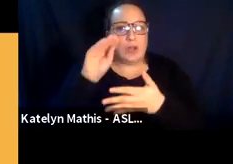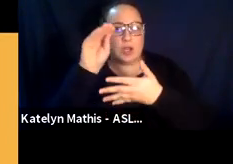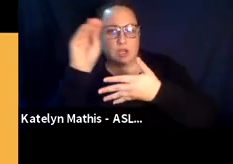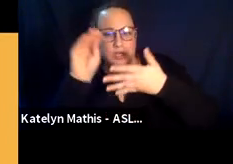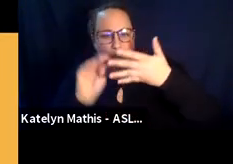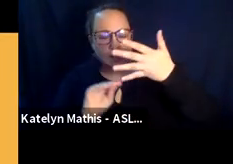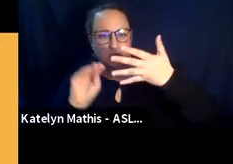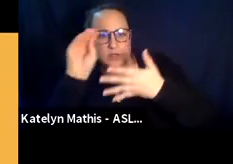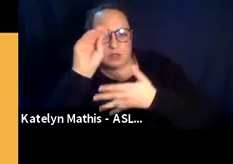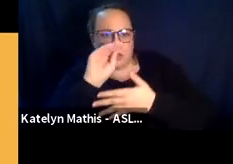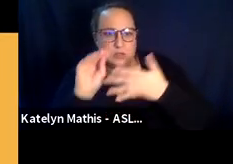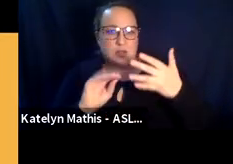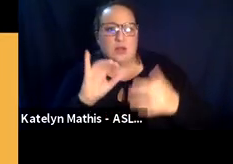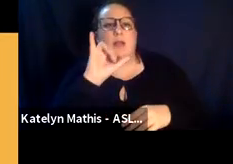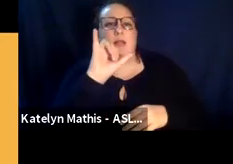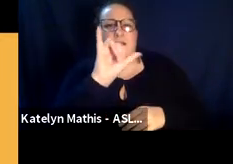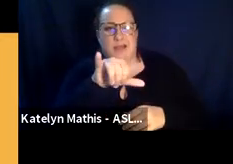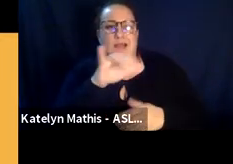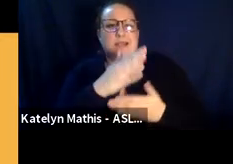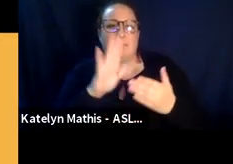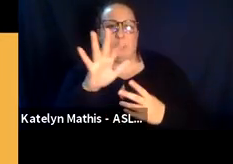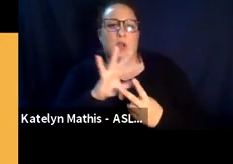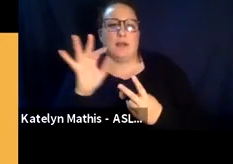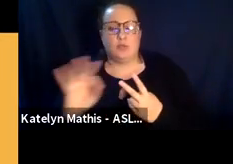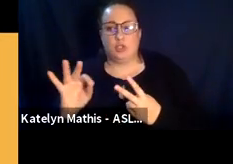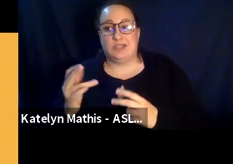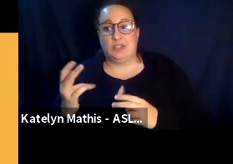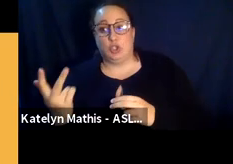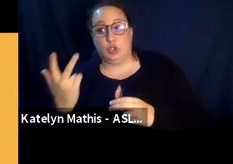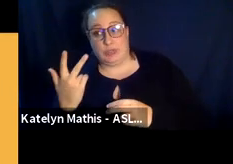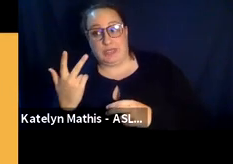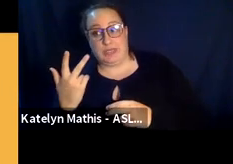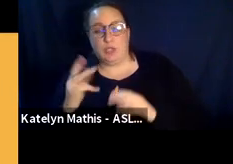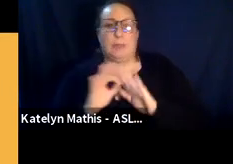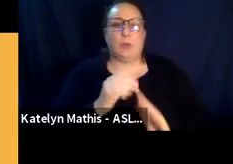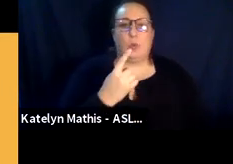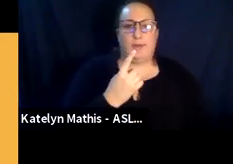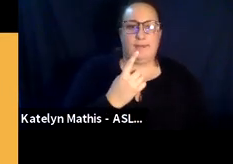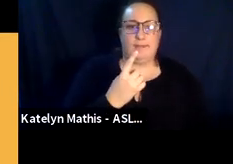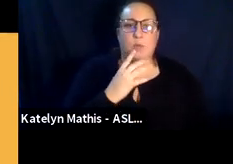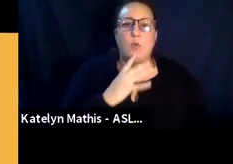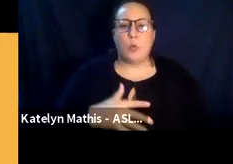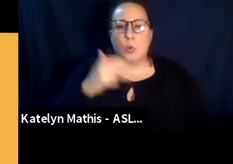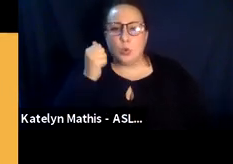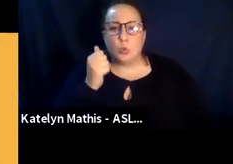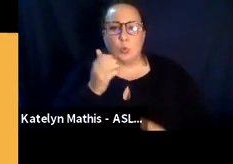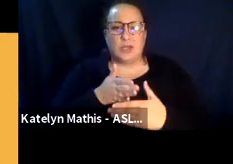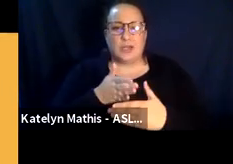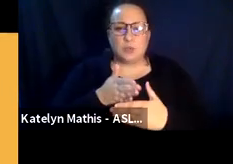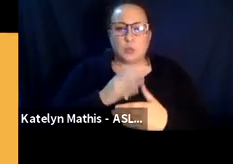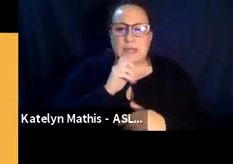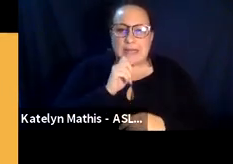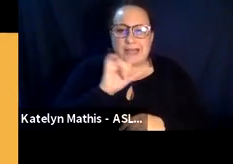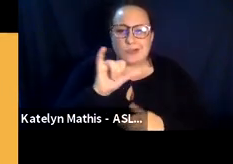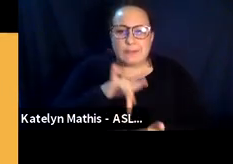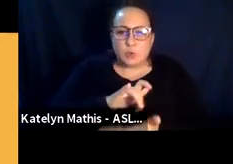Here are some of your options. There's 3, choose one. With an older child, or kind of in between, like middle school,